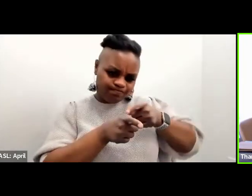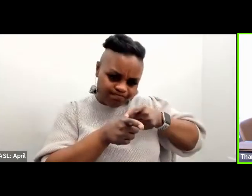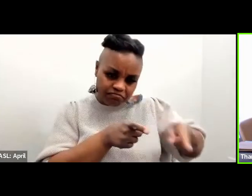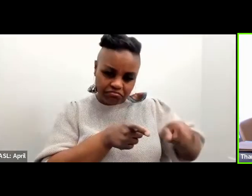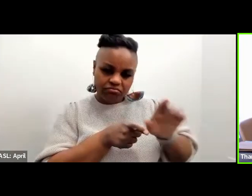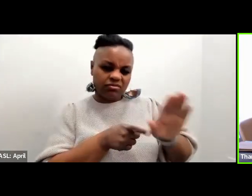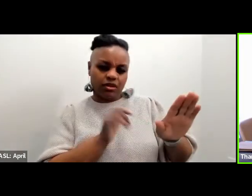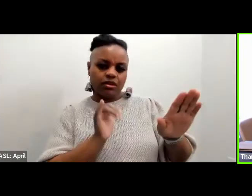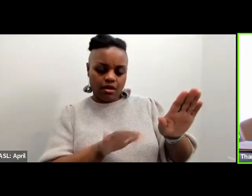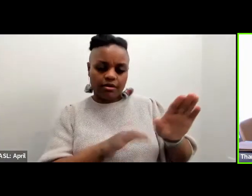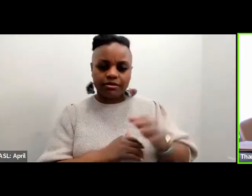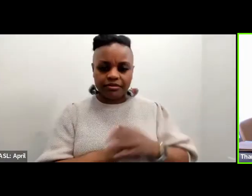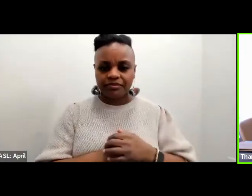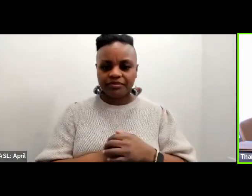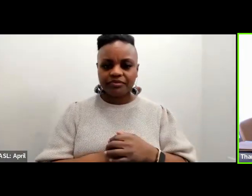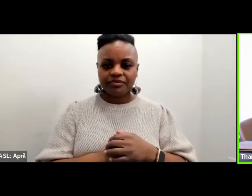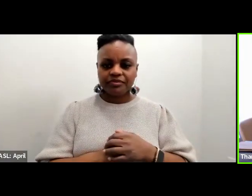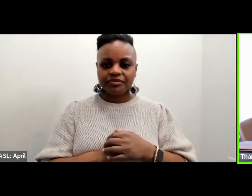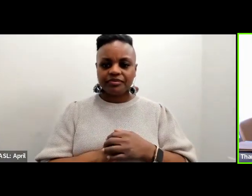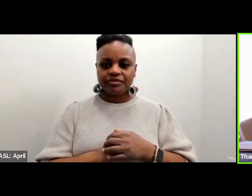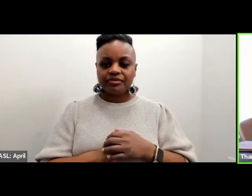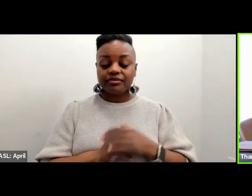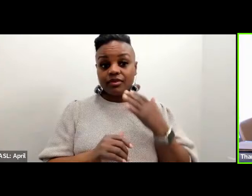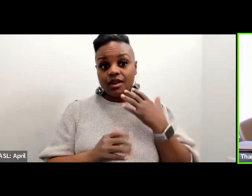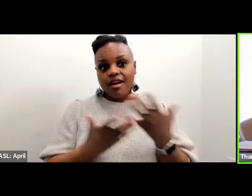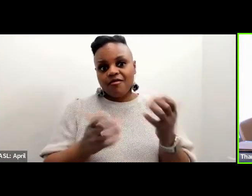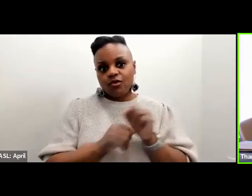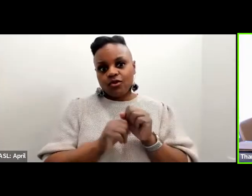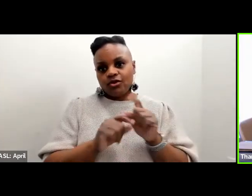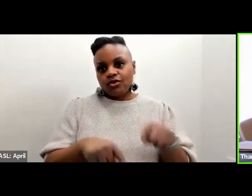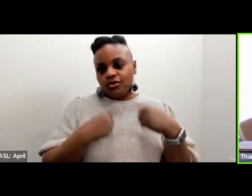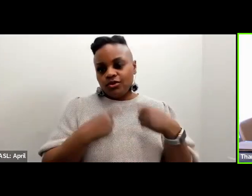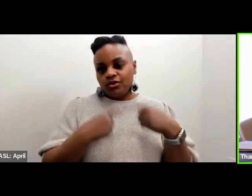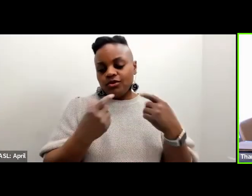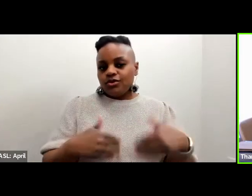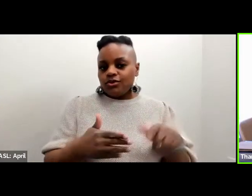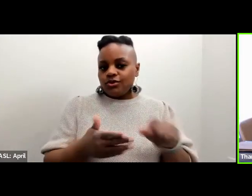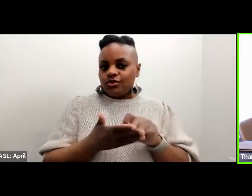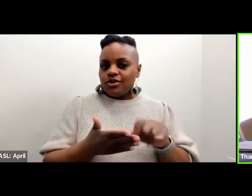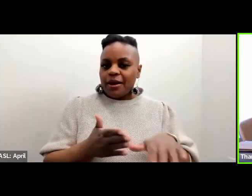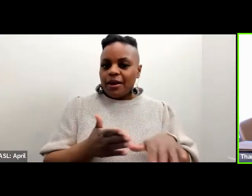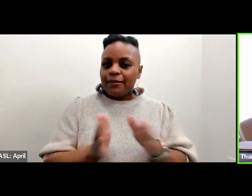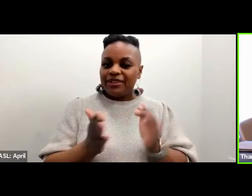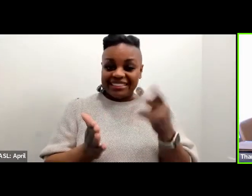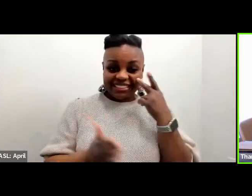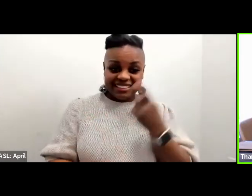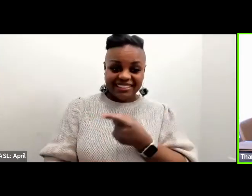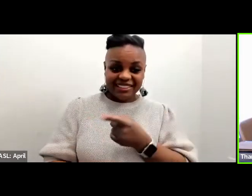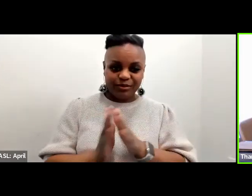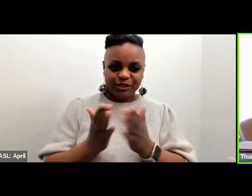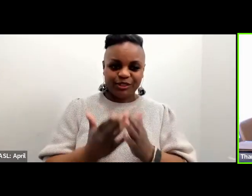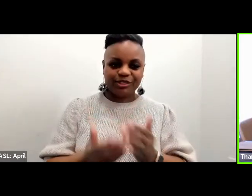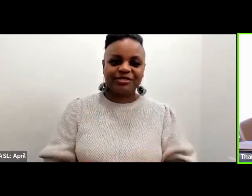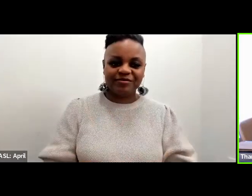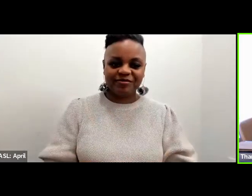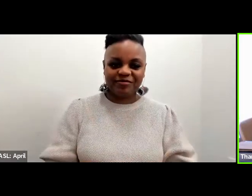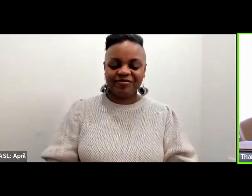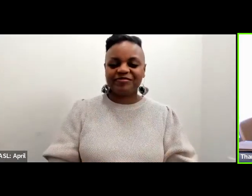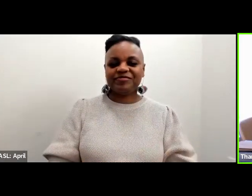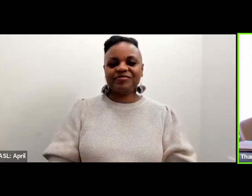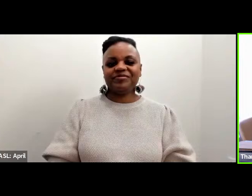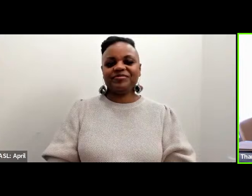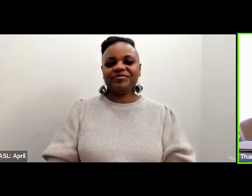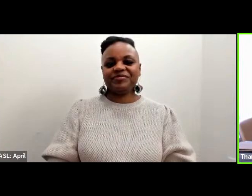So this is Broken Bonds. It came out last week, and it marks a kind of different look at the